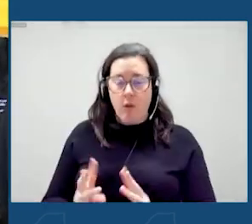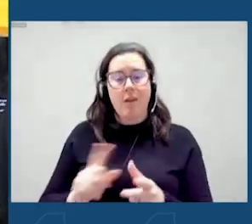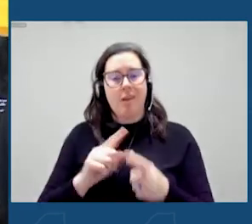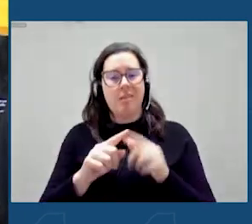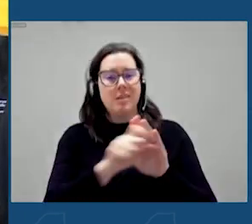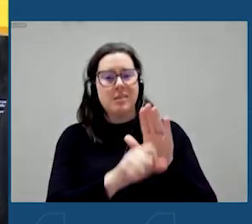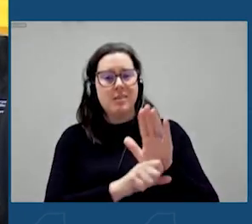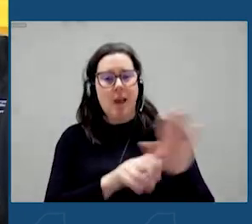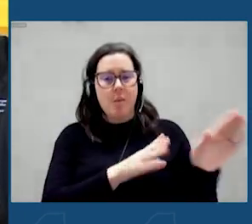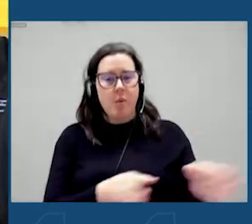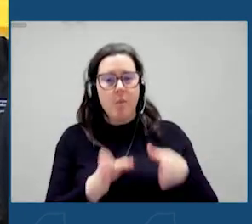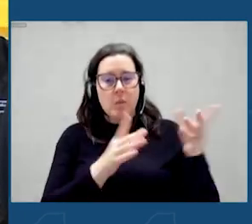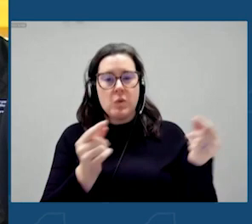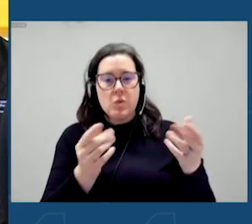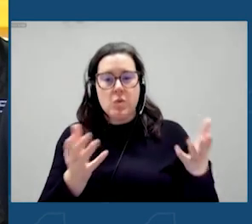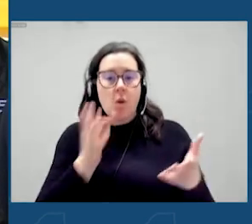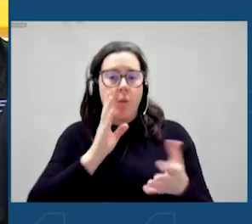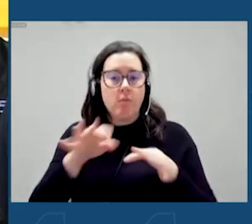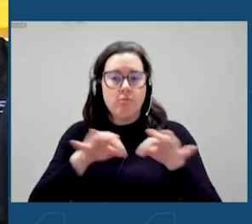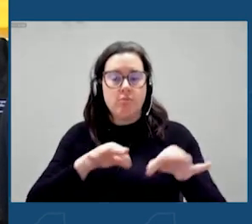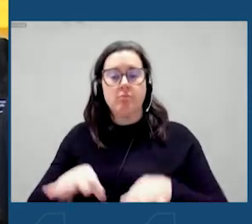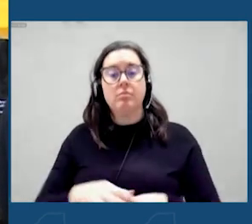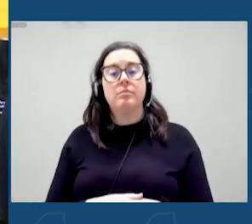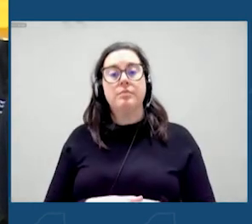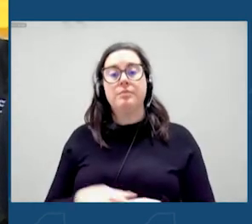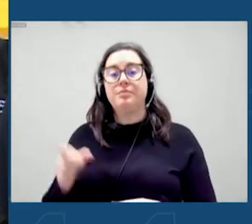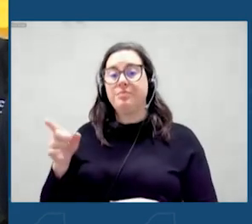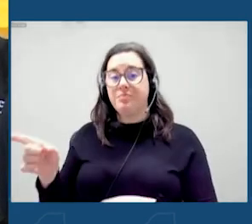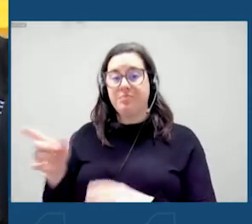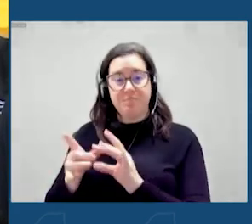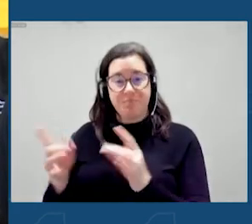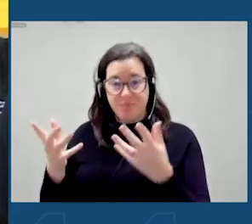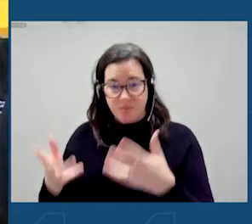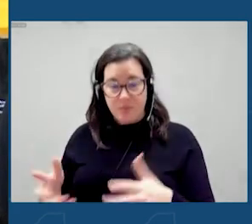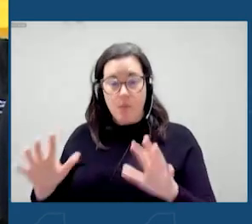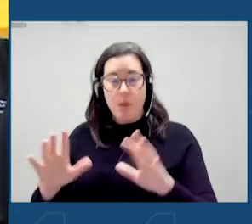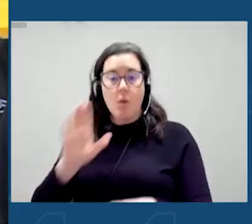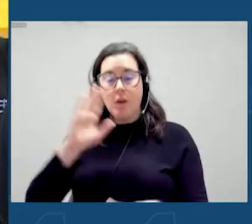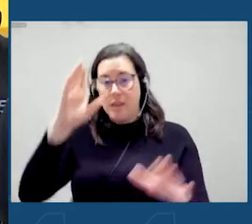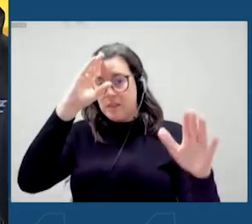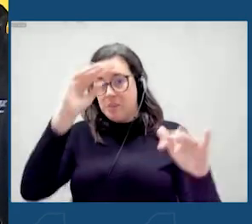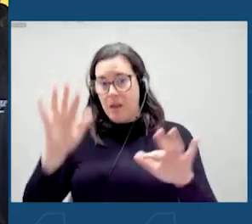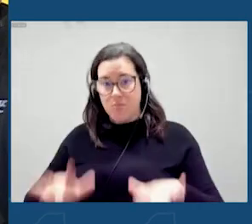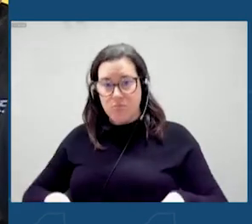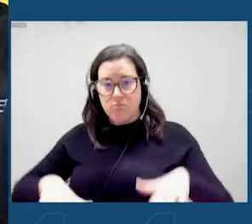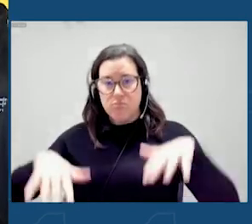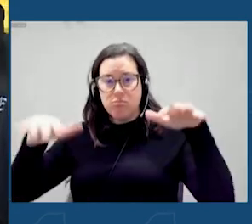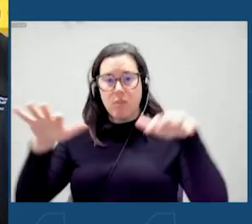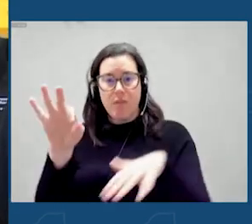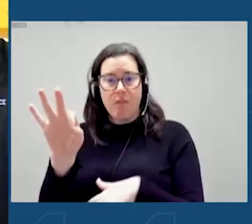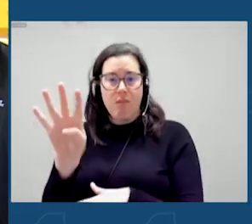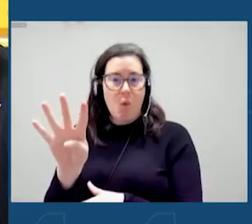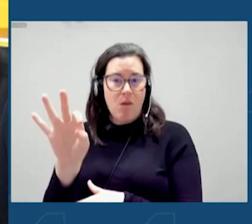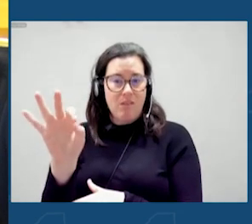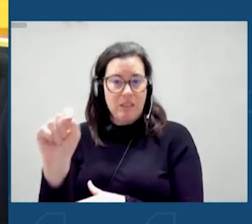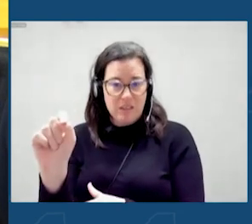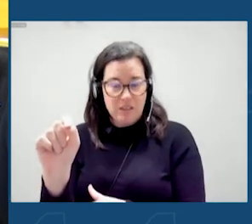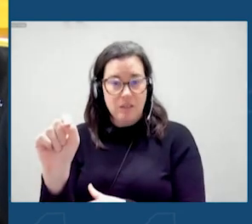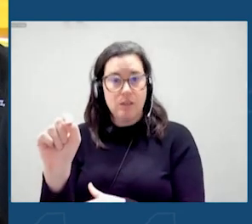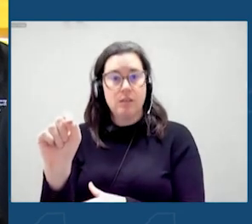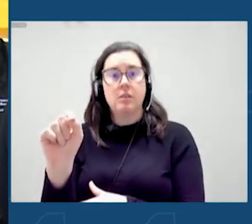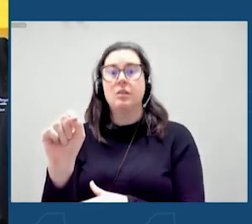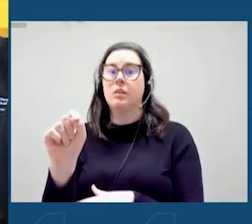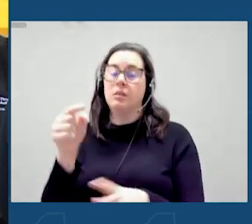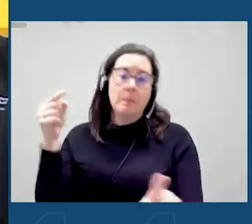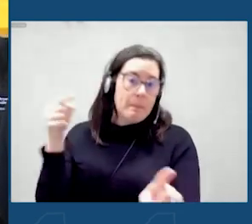preparations. As she said, we're expecting accumulation of up to 4 feet, and that the main hazard here